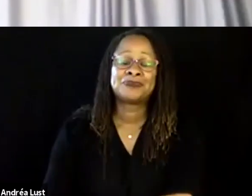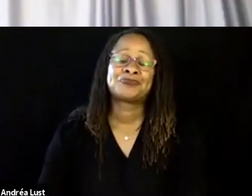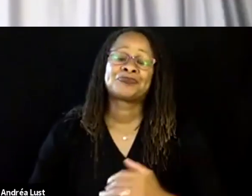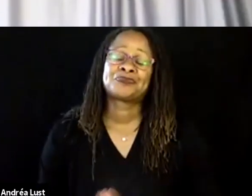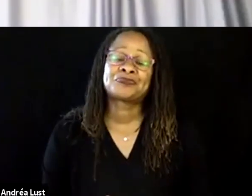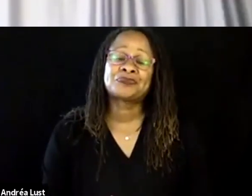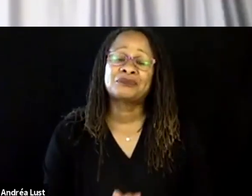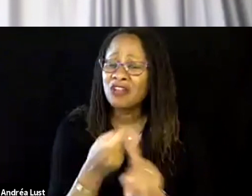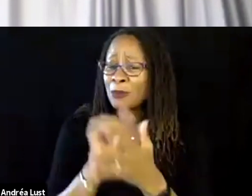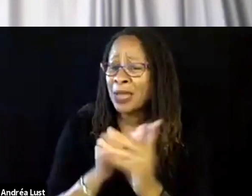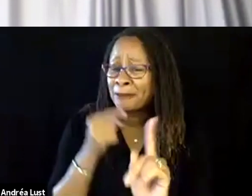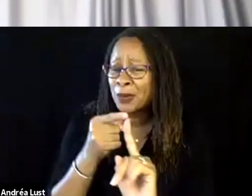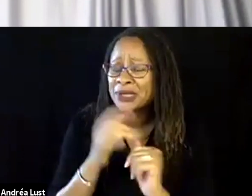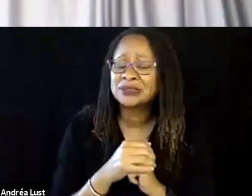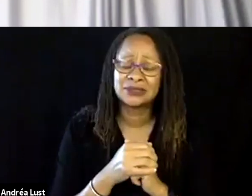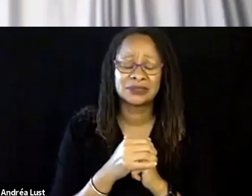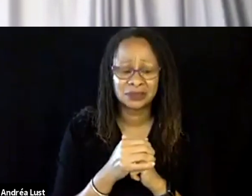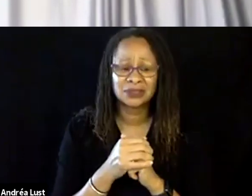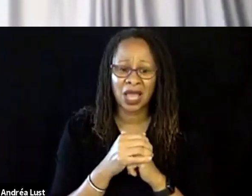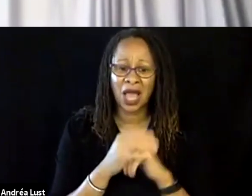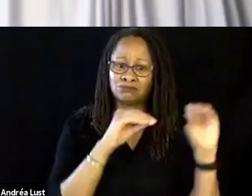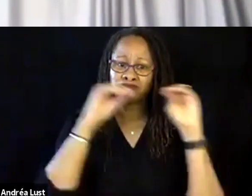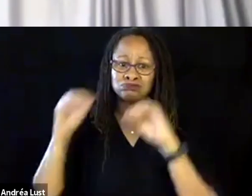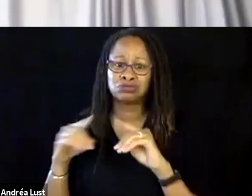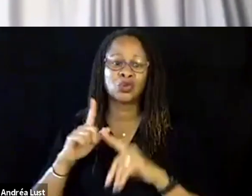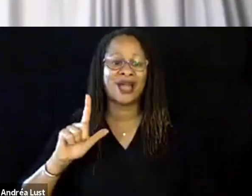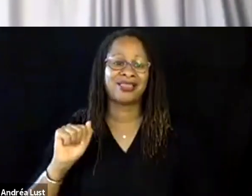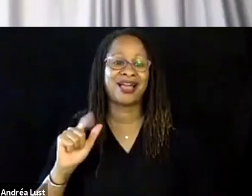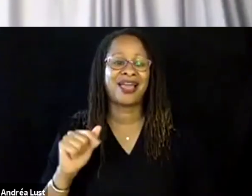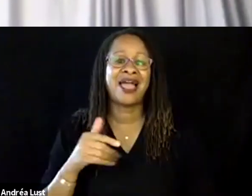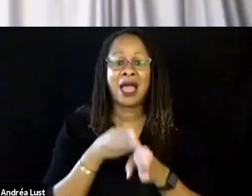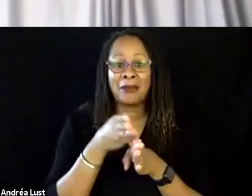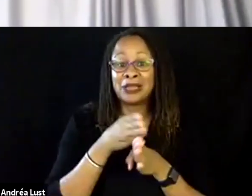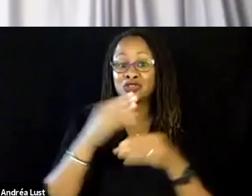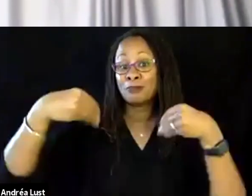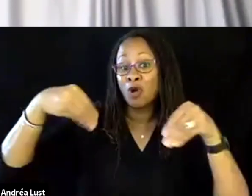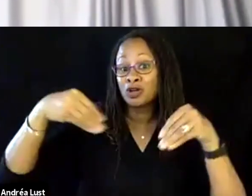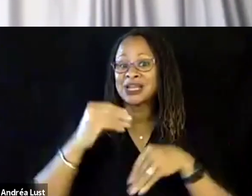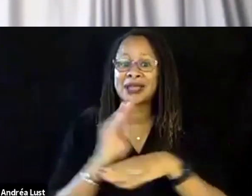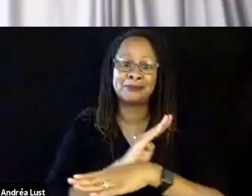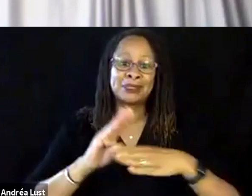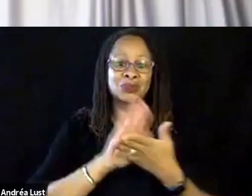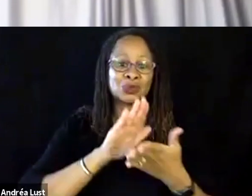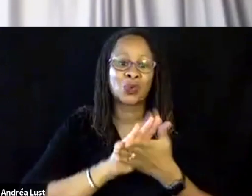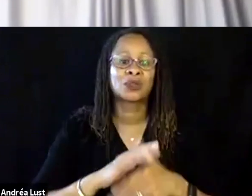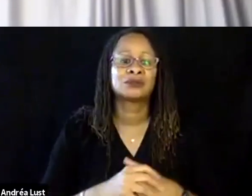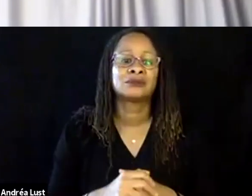so from there, it, you know, brought me to LA. I went and majored in marketing and business school because